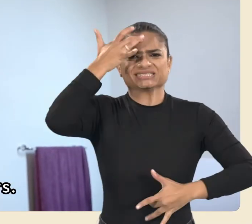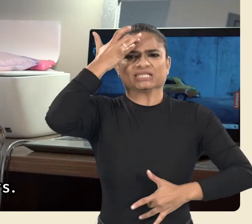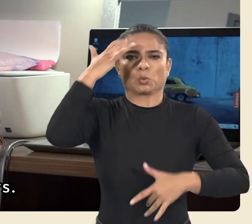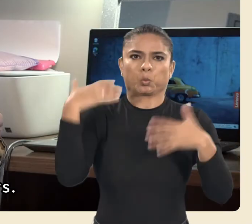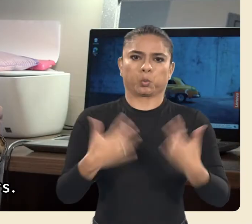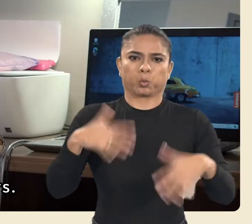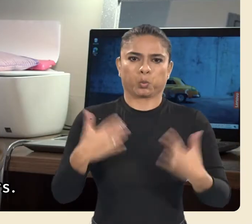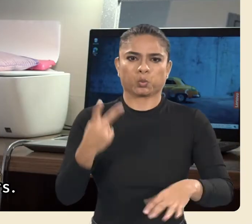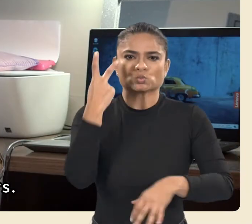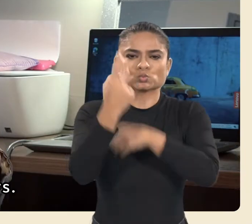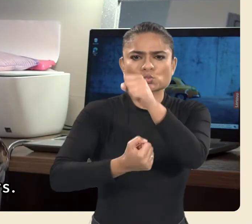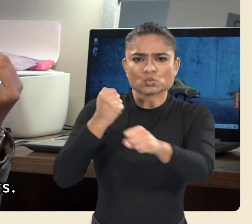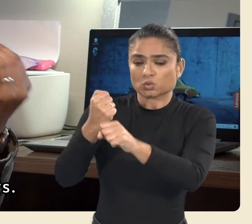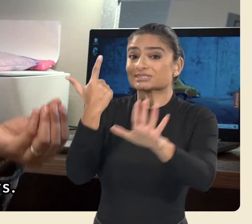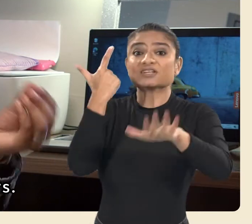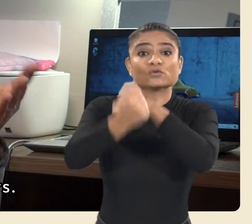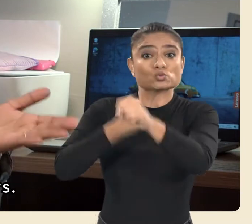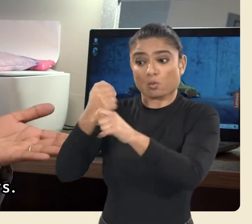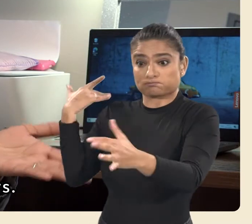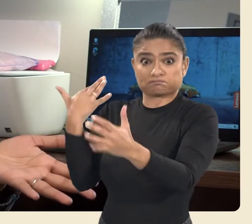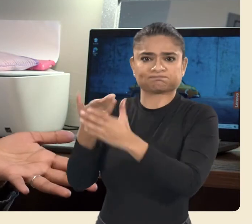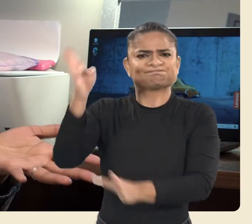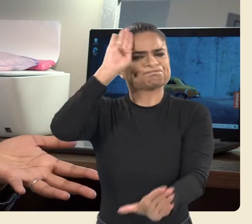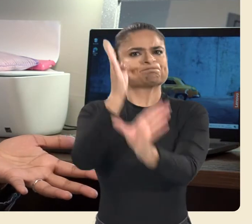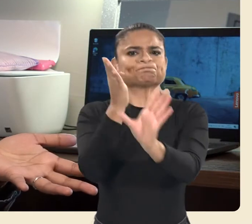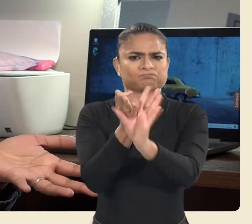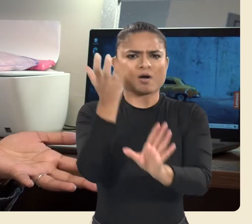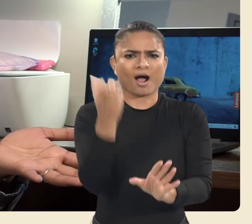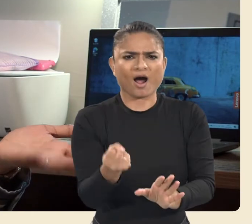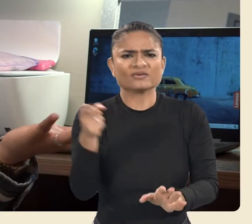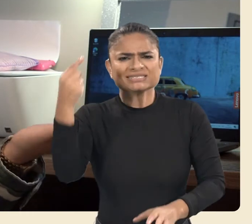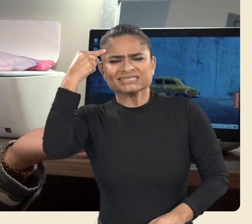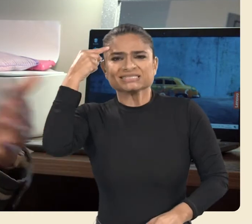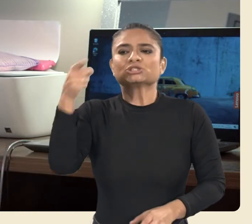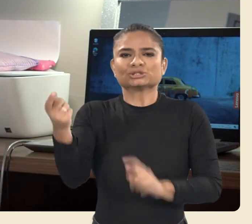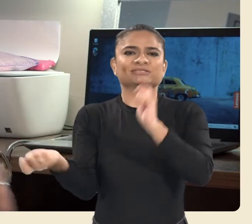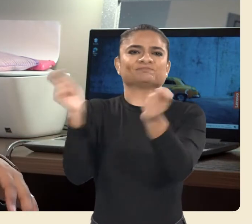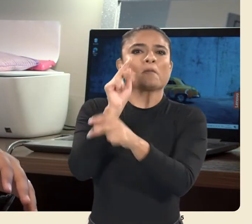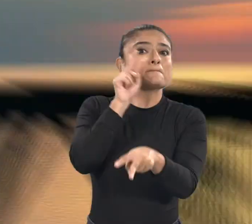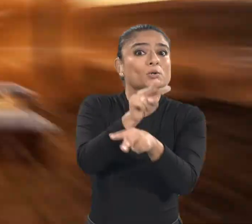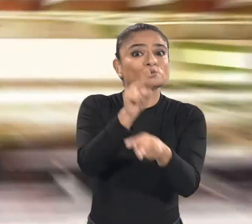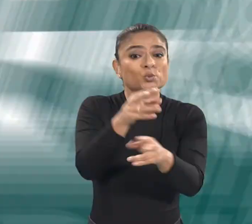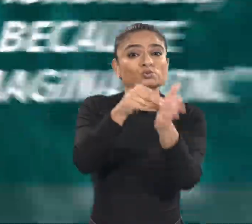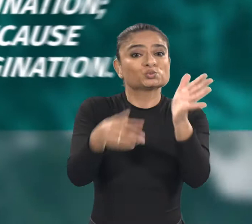afgelope 7 jaar erg met geestesgestremdheid sukkel en 'n mentor is vir verskeie studente.